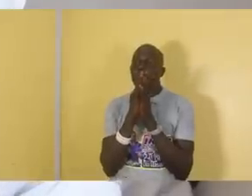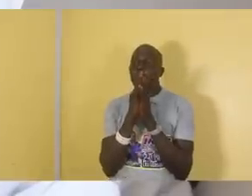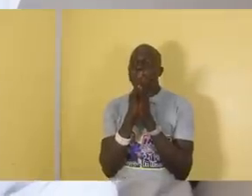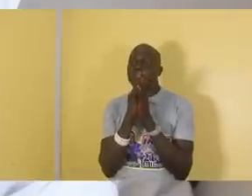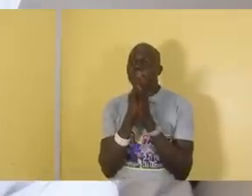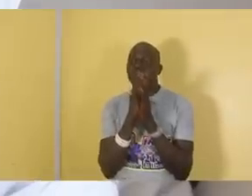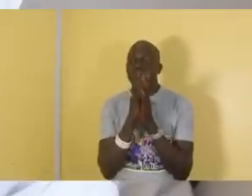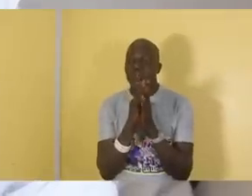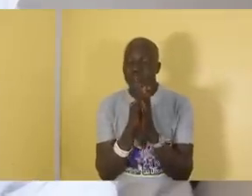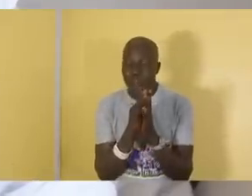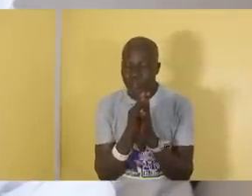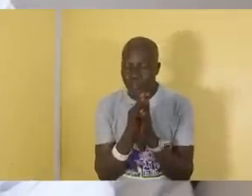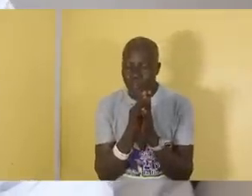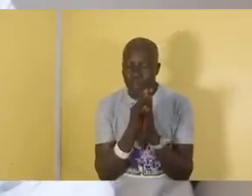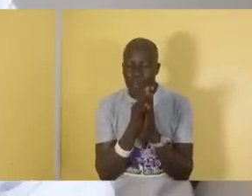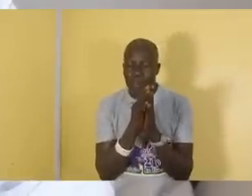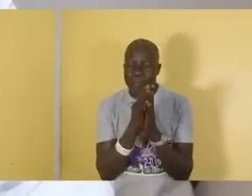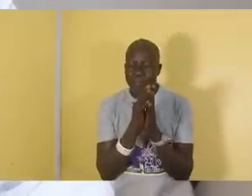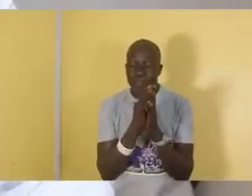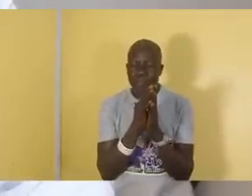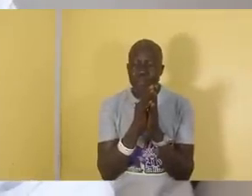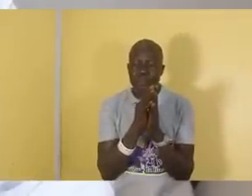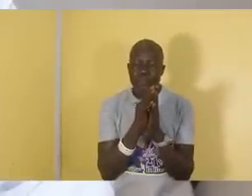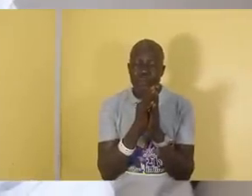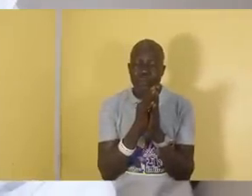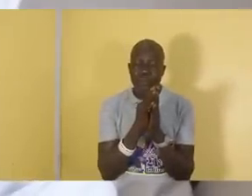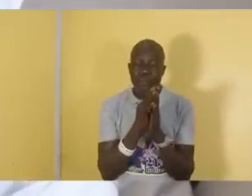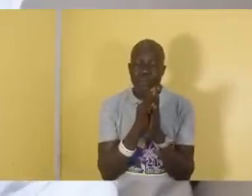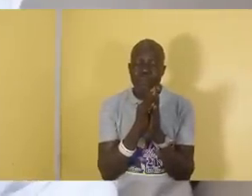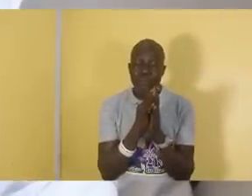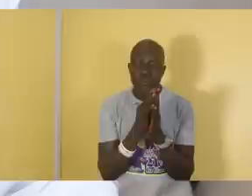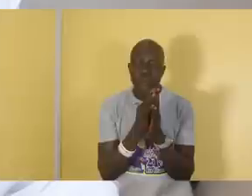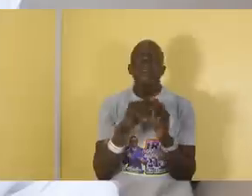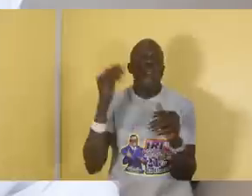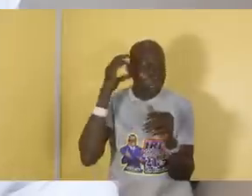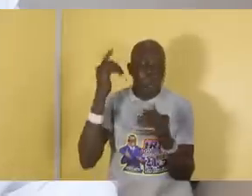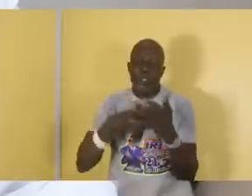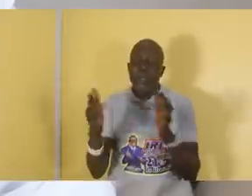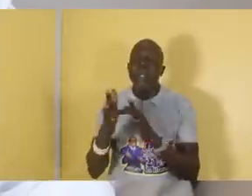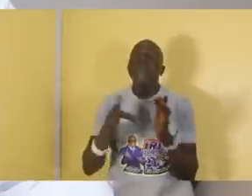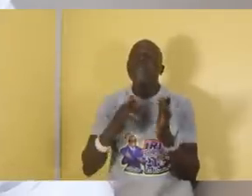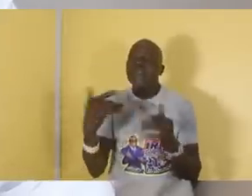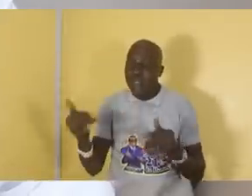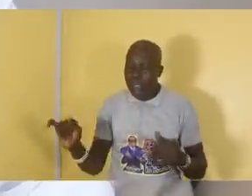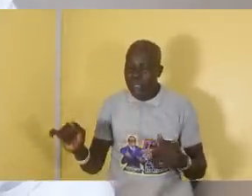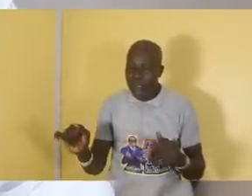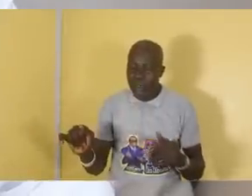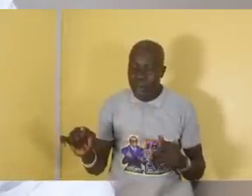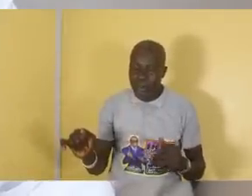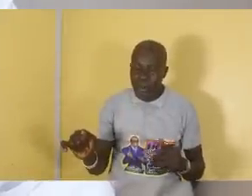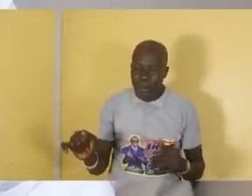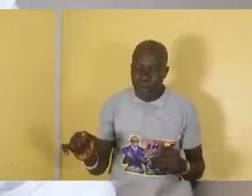The Kawa couple. That is some DS. Then you see that you're not being anything I do. But you may be a question.